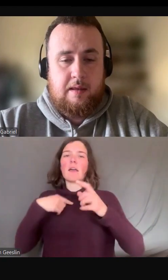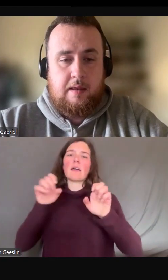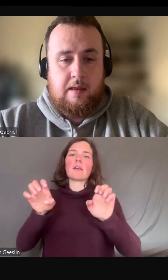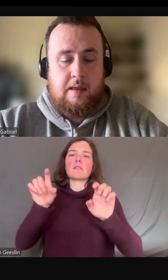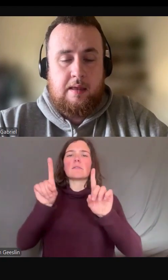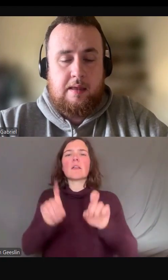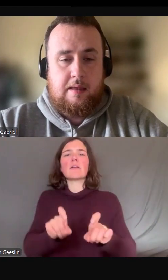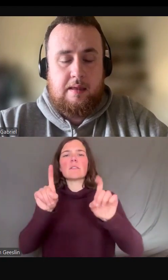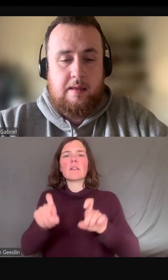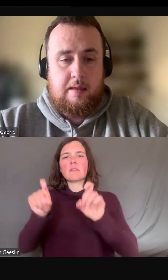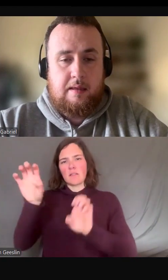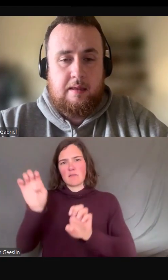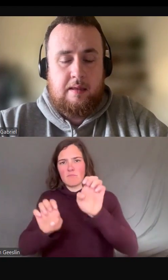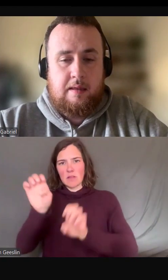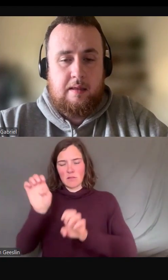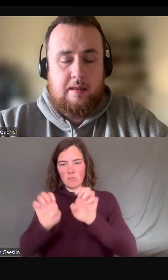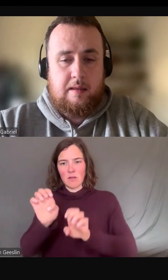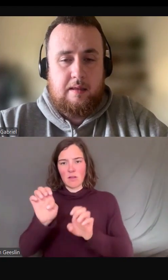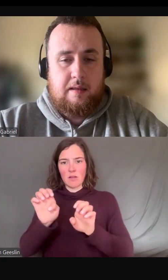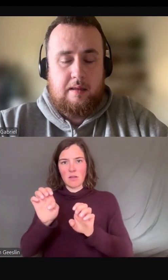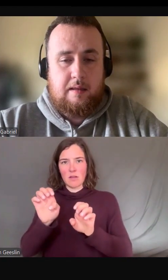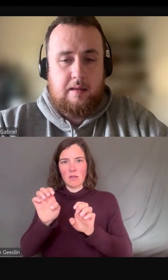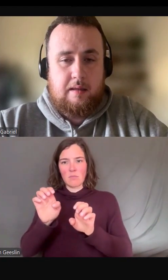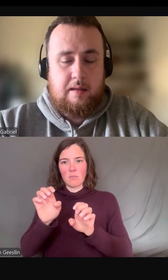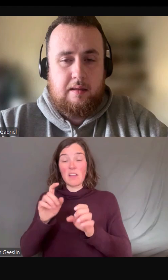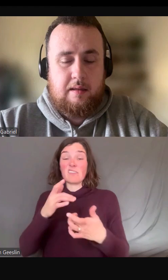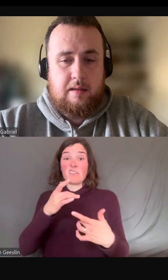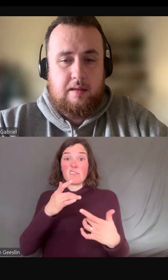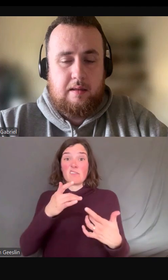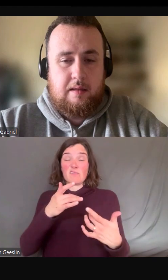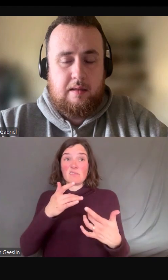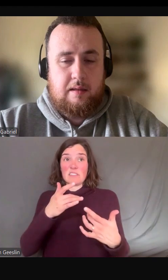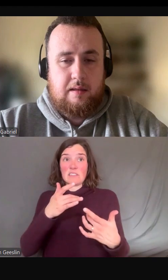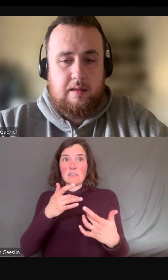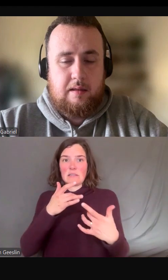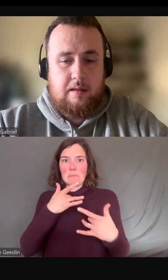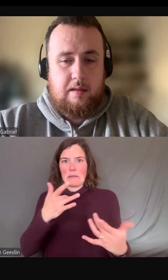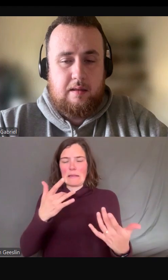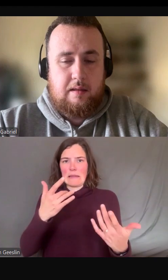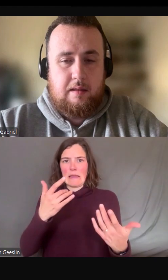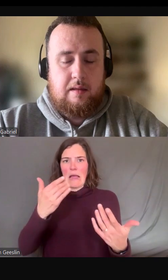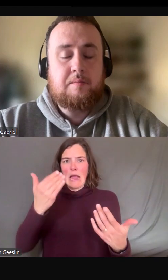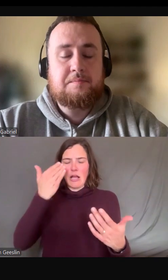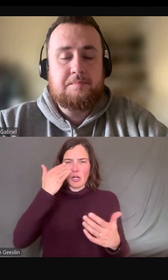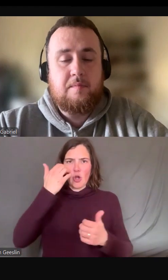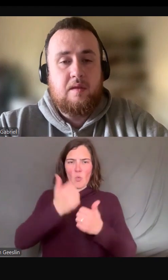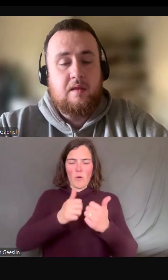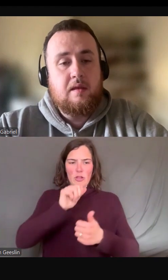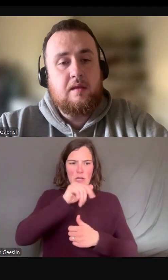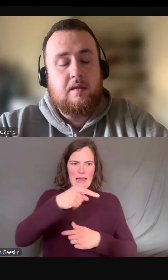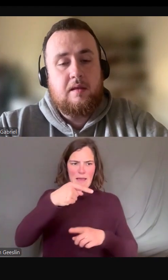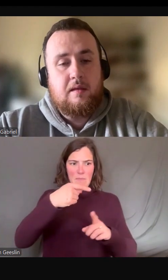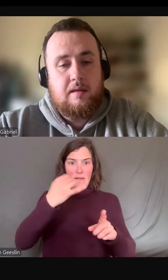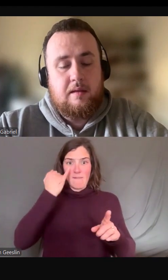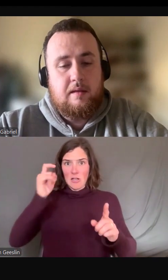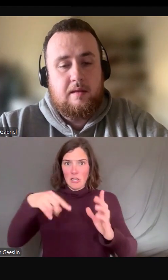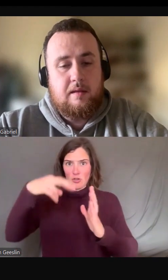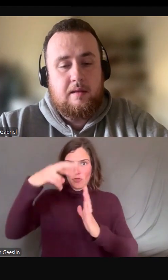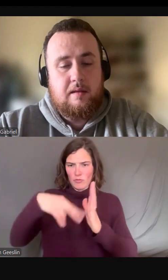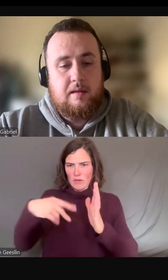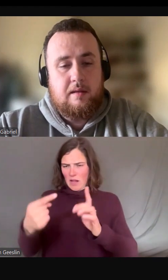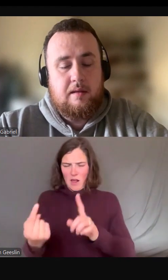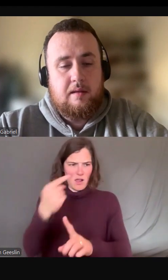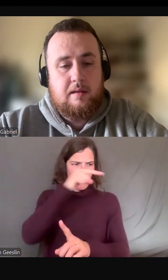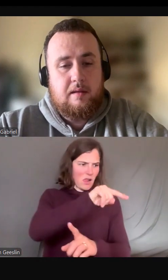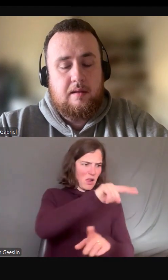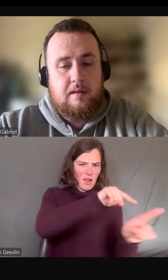but I'm off and running and I know where to go to get this done to, I got to read this page. I got to highlight. All these